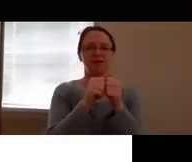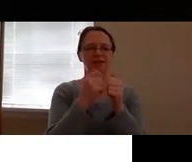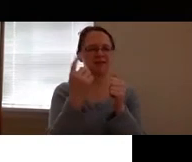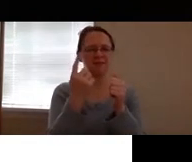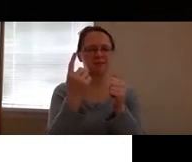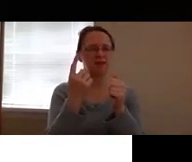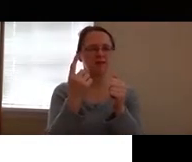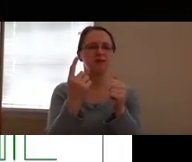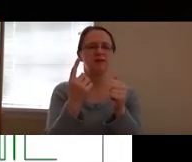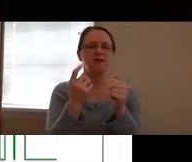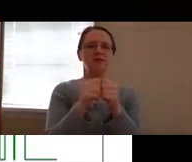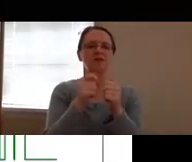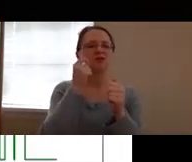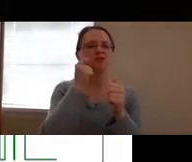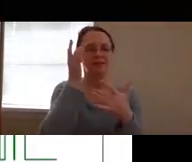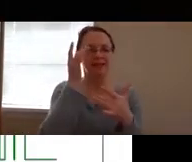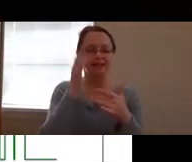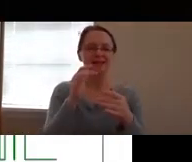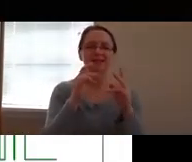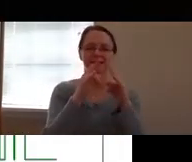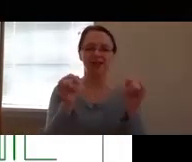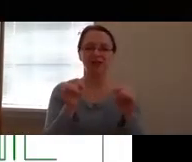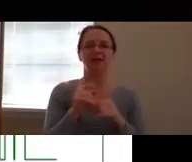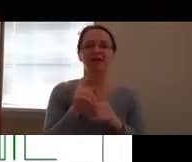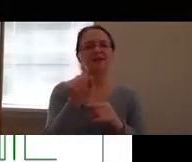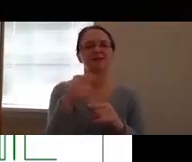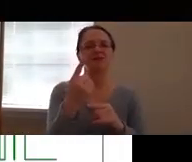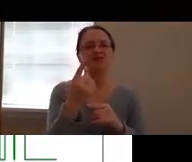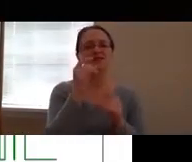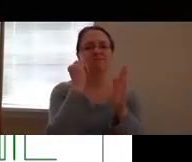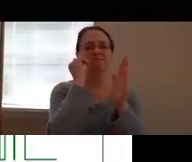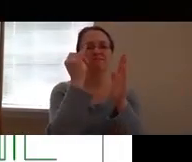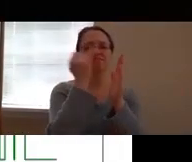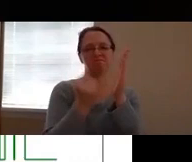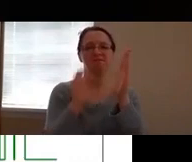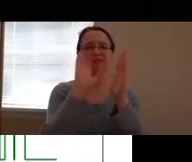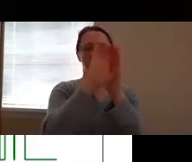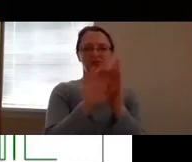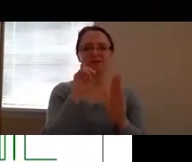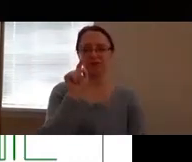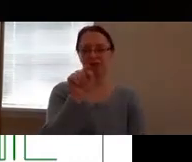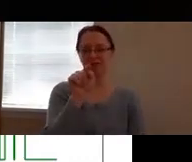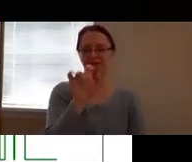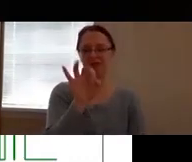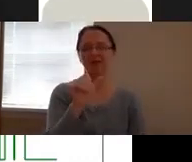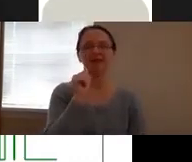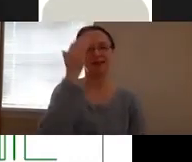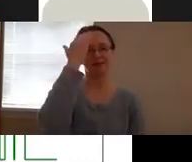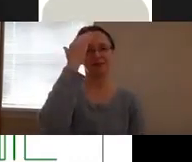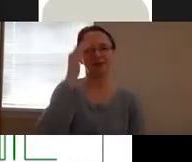dermatitis, etc. And so this is just an illustration for you if you are not familiar with how sleep